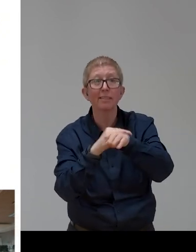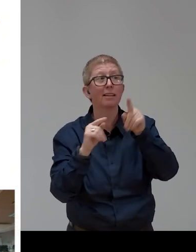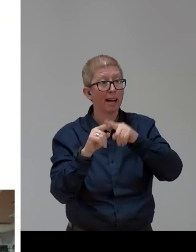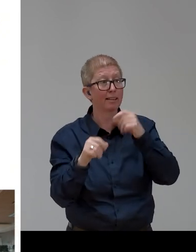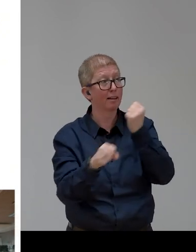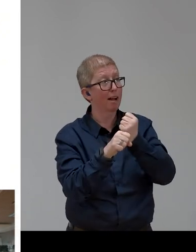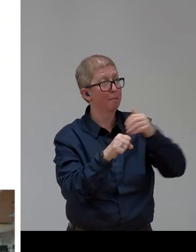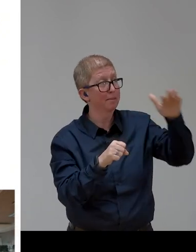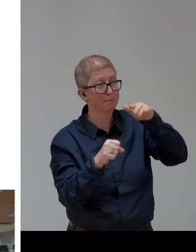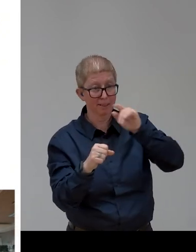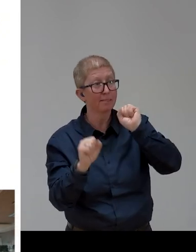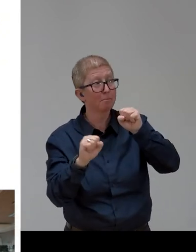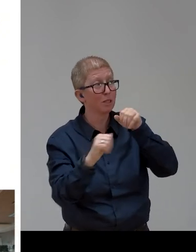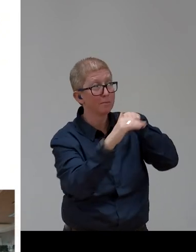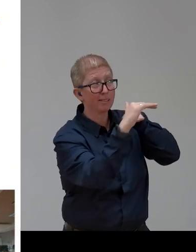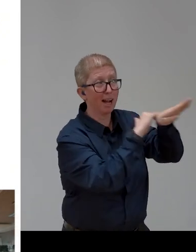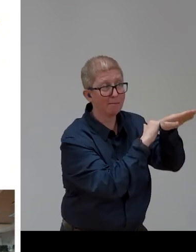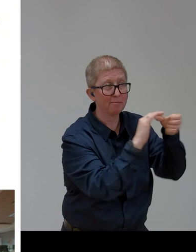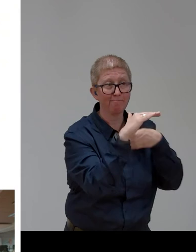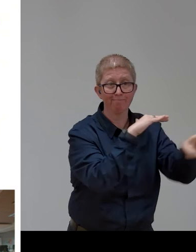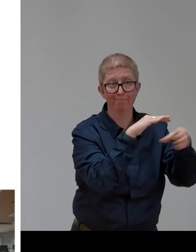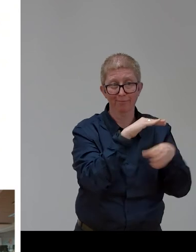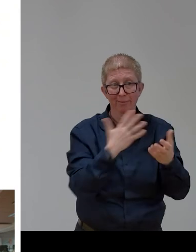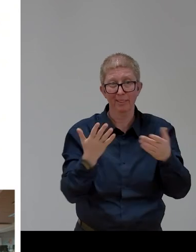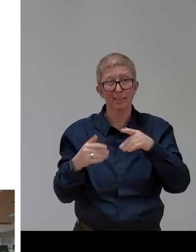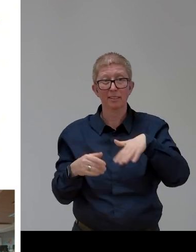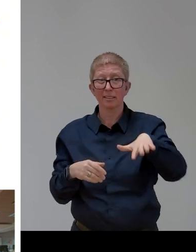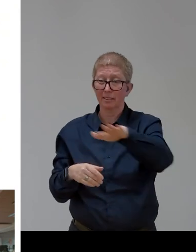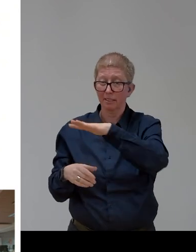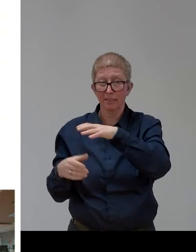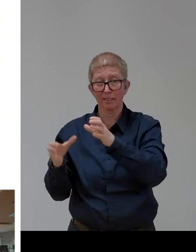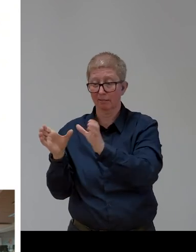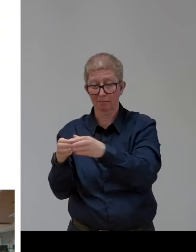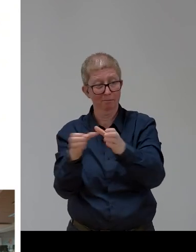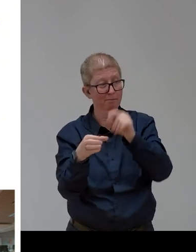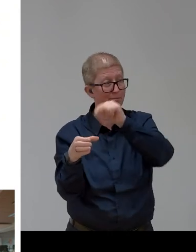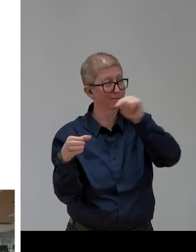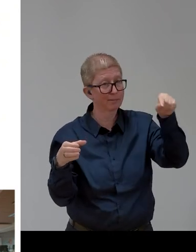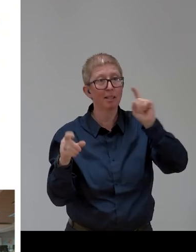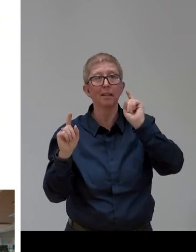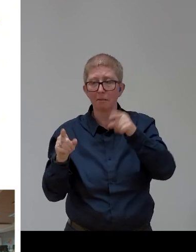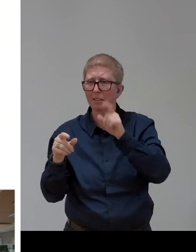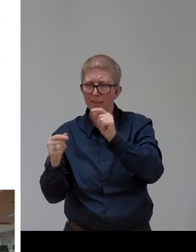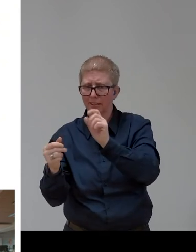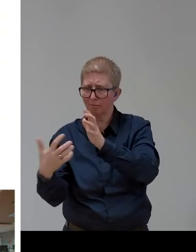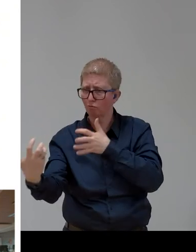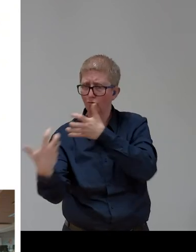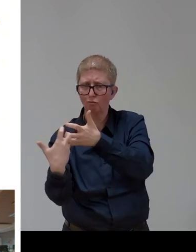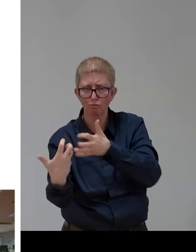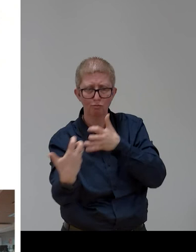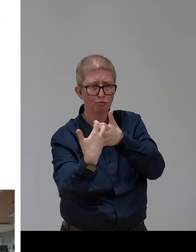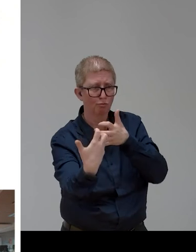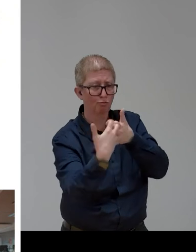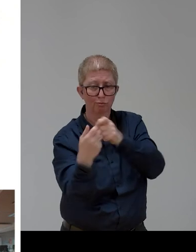and adapting job environments for workers with disabilities. We realized that some workers needed custom-made assistive